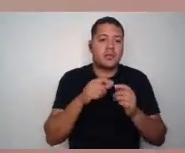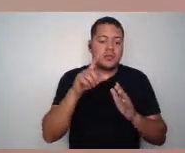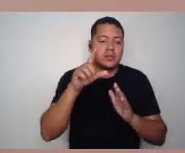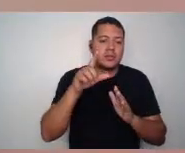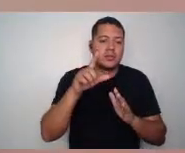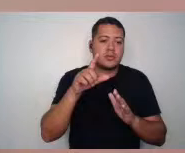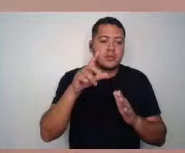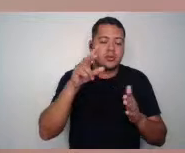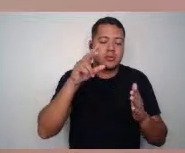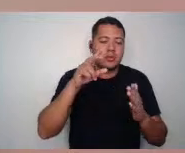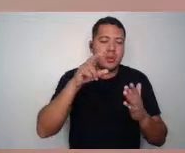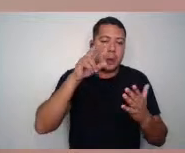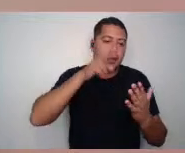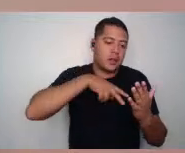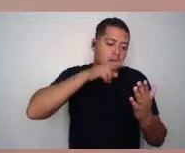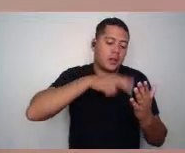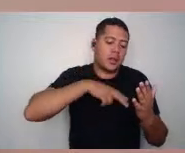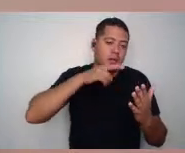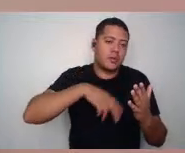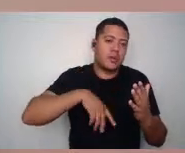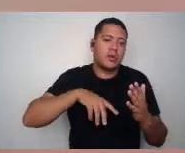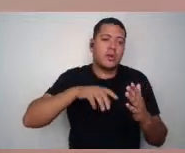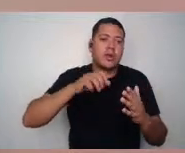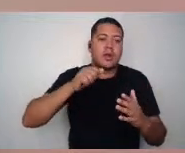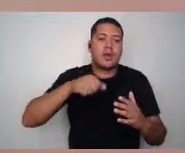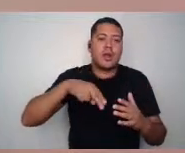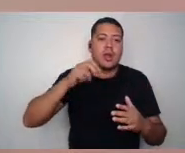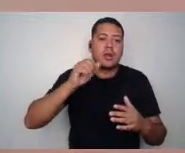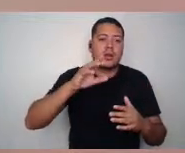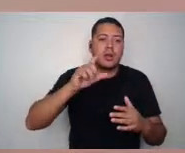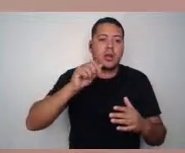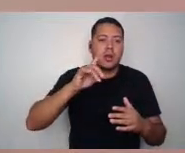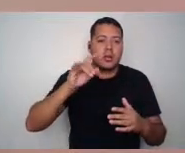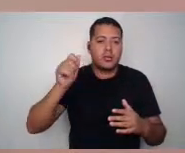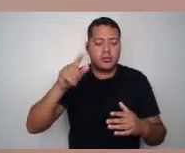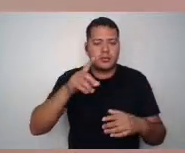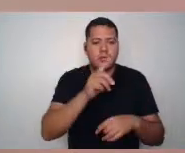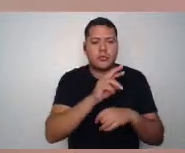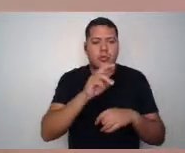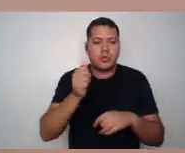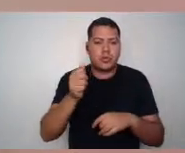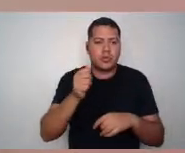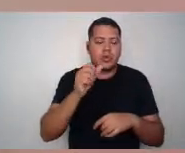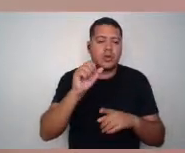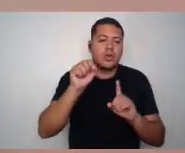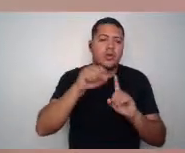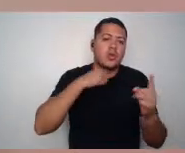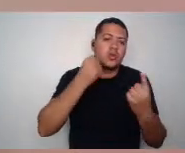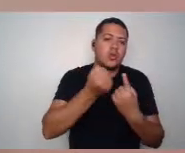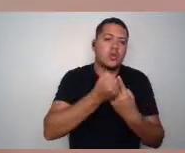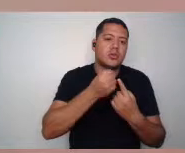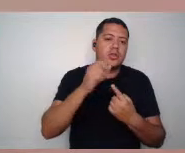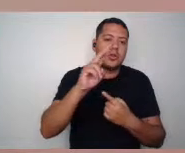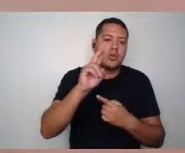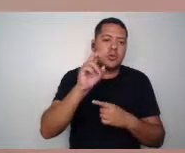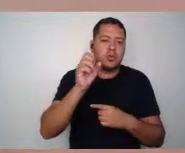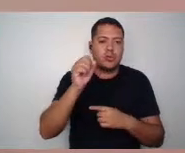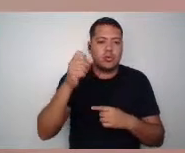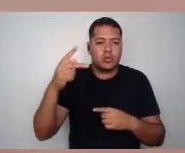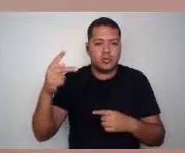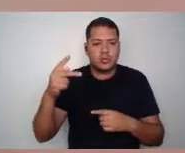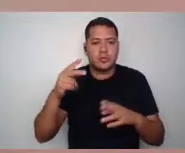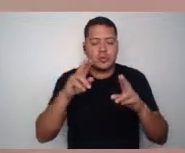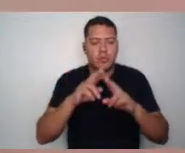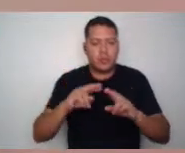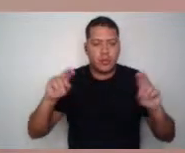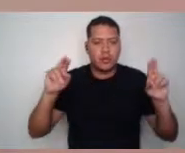da doutora Ana Cláudia Cardoso. And I'm going to read her curriculum here. And she is a doctor by